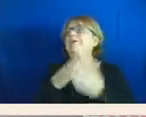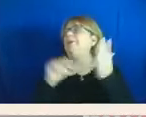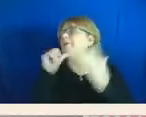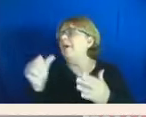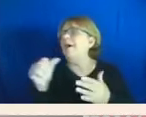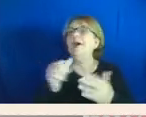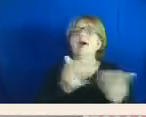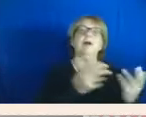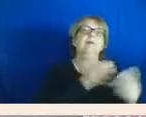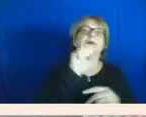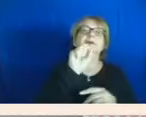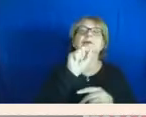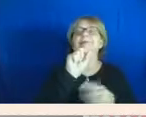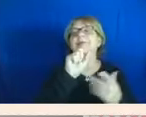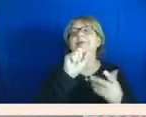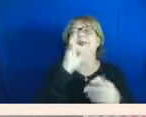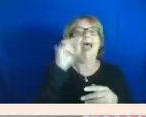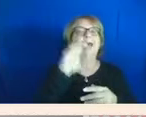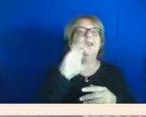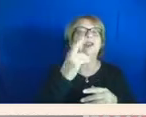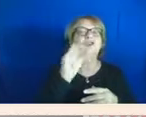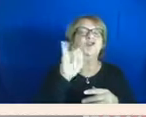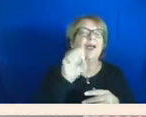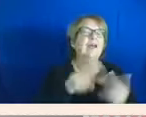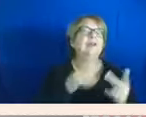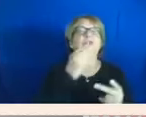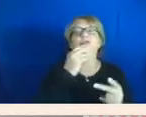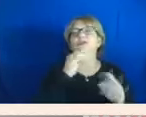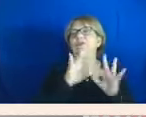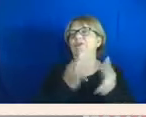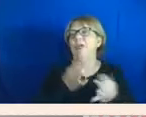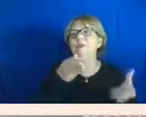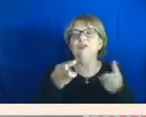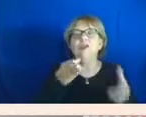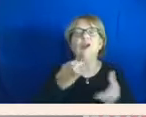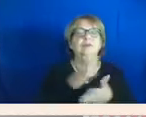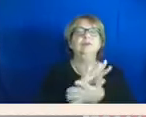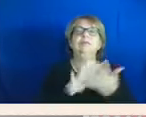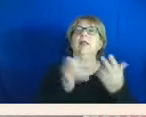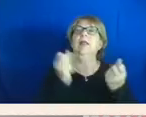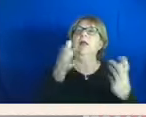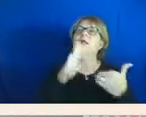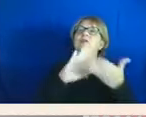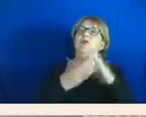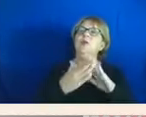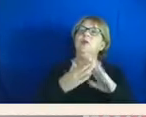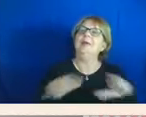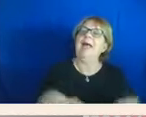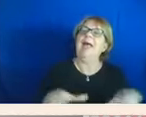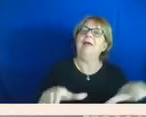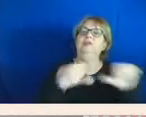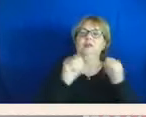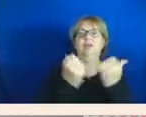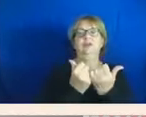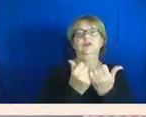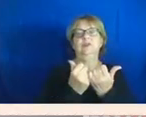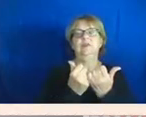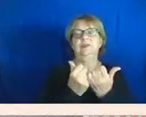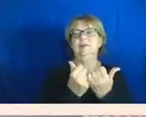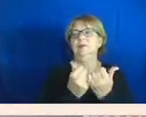Catholic Charities, Jewish Family Services. There's a lot of community action agencies. There's many